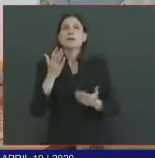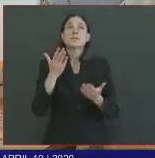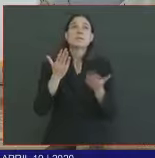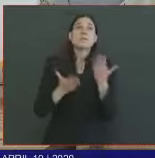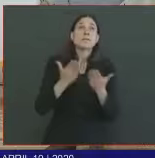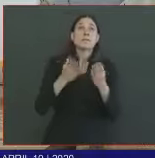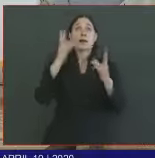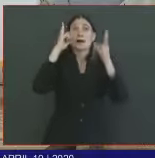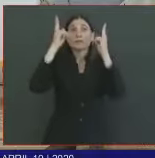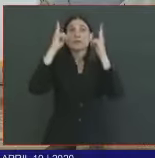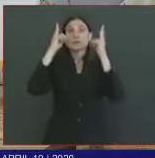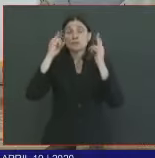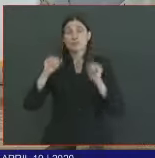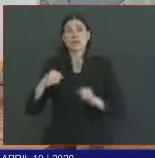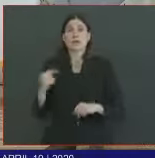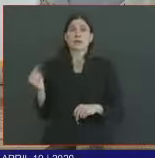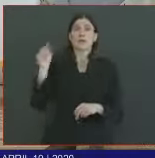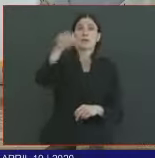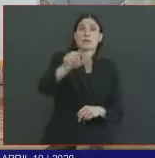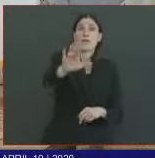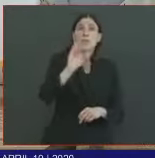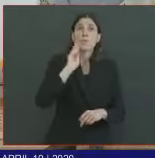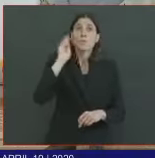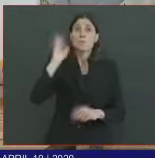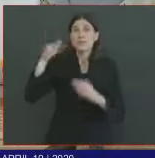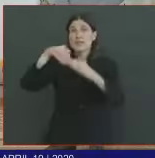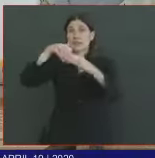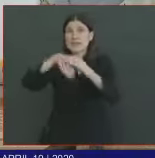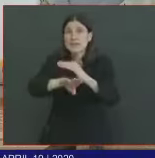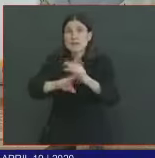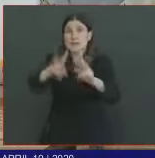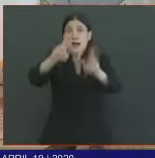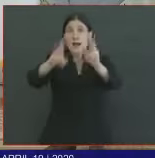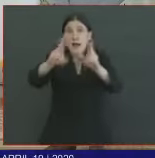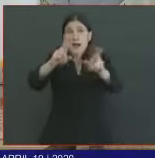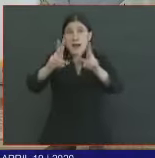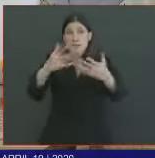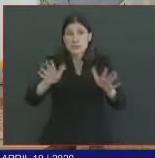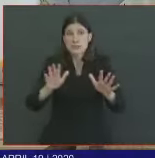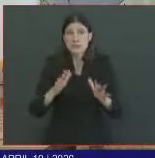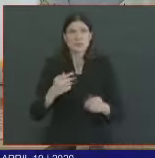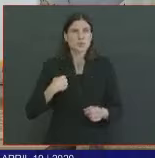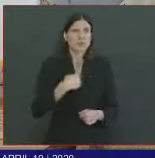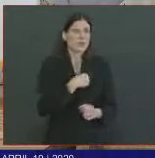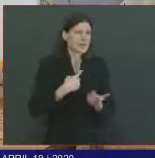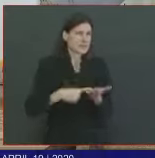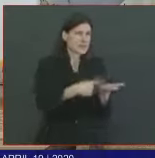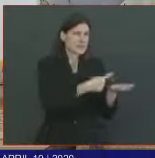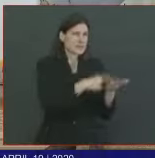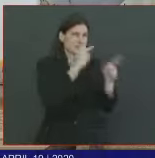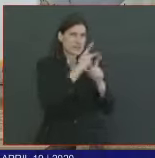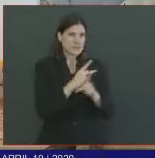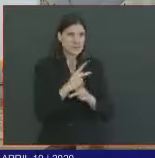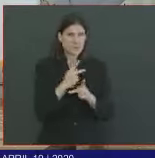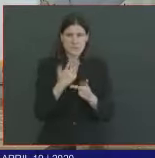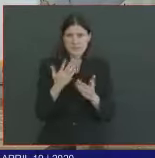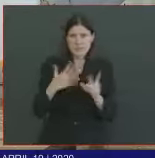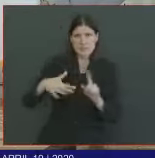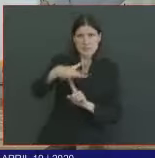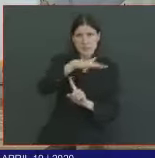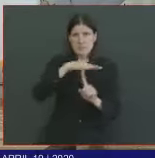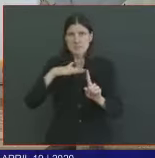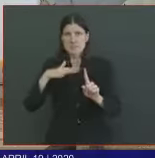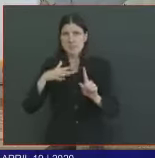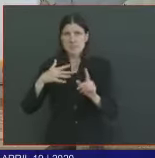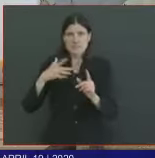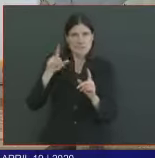safer to keep them in a more controlled environment but at a very limited work schedule with new regulations and